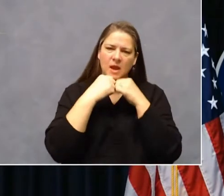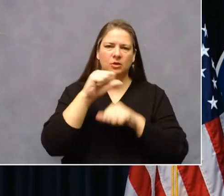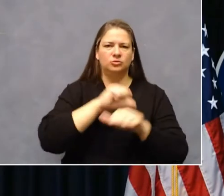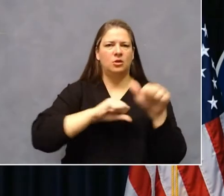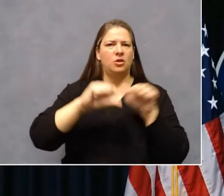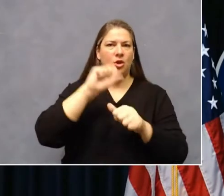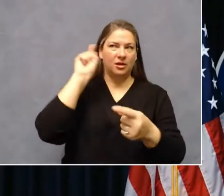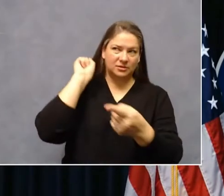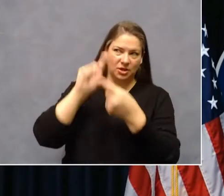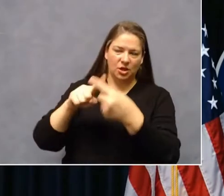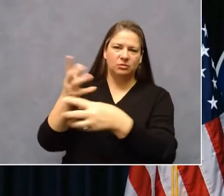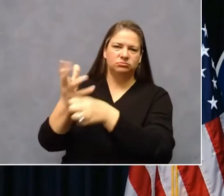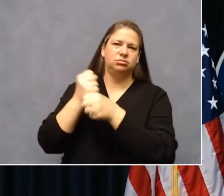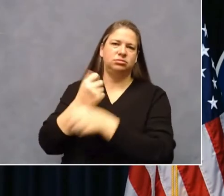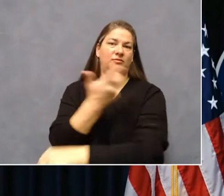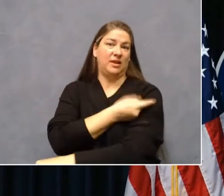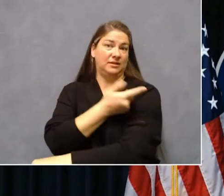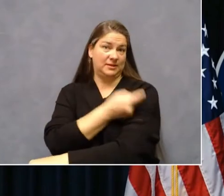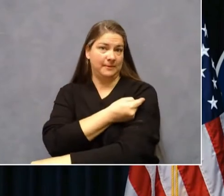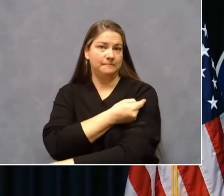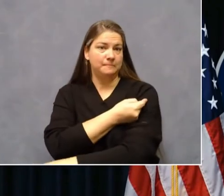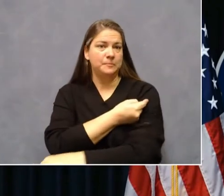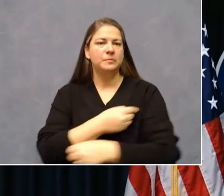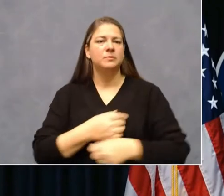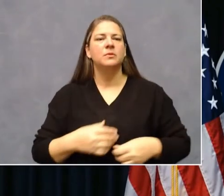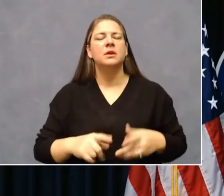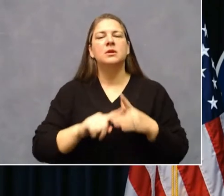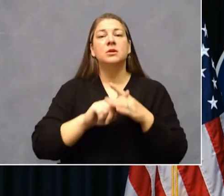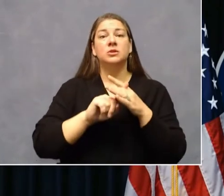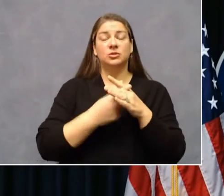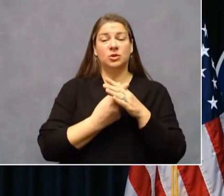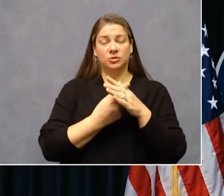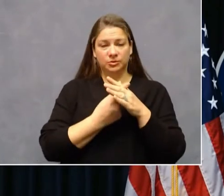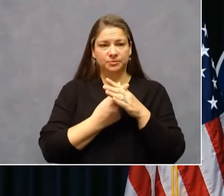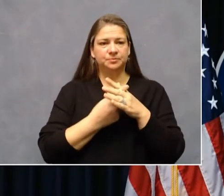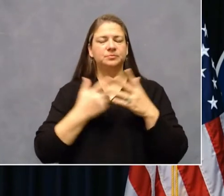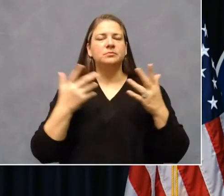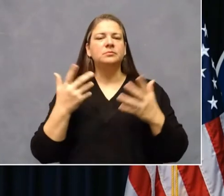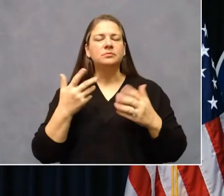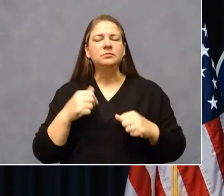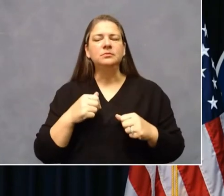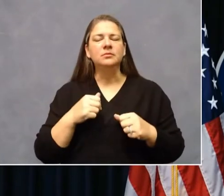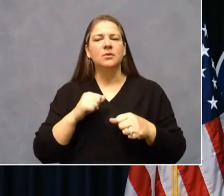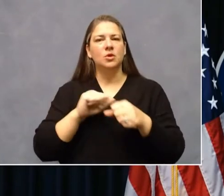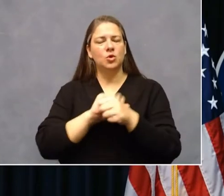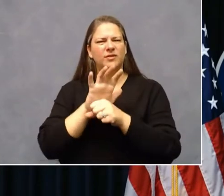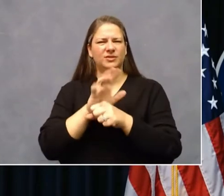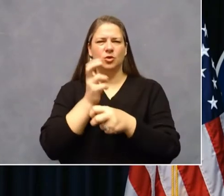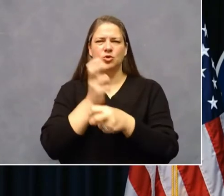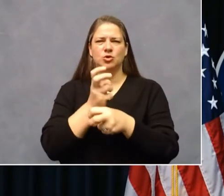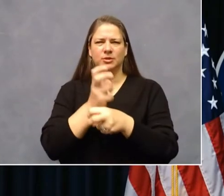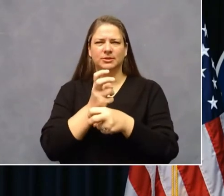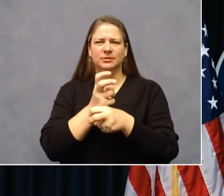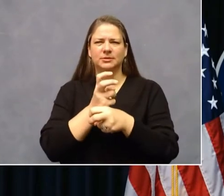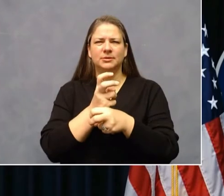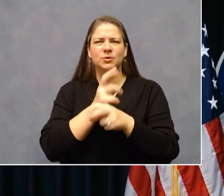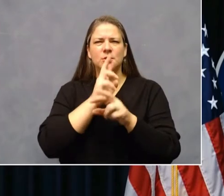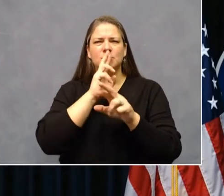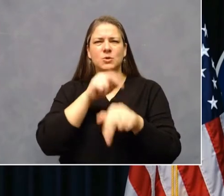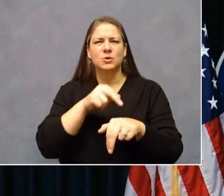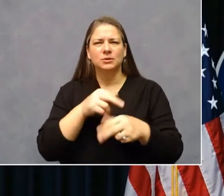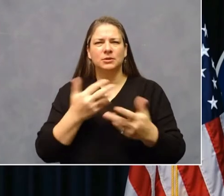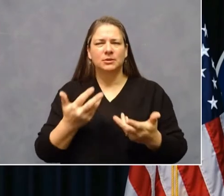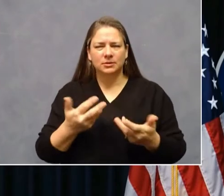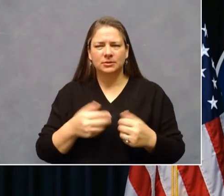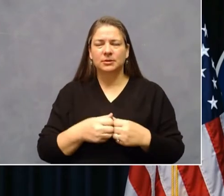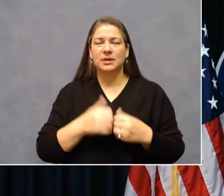announced new steps to take on the surge in the coronavirus pandemic, outlining a comprehensive plan he says is not aimed at shutting down